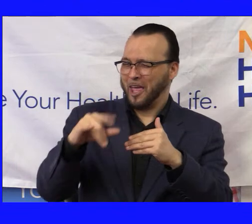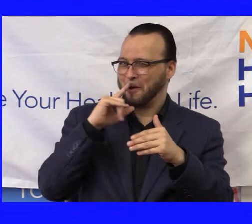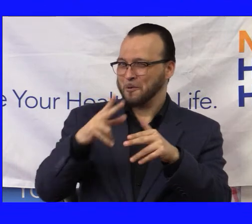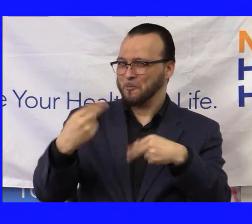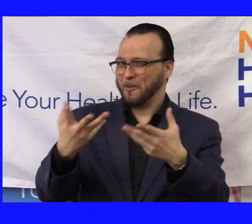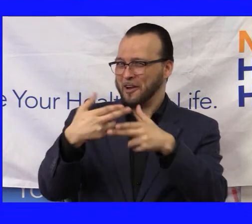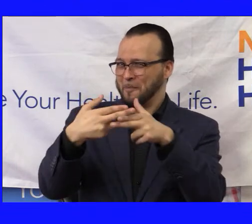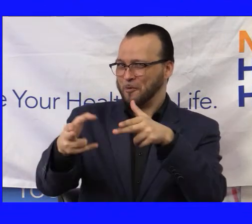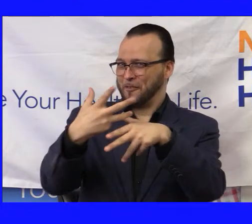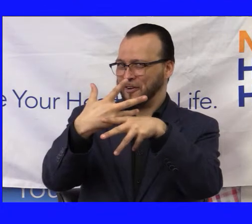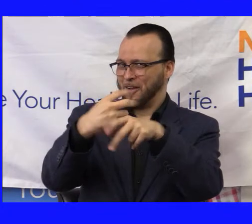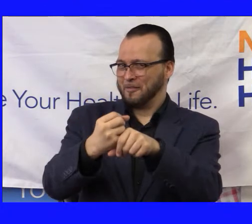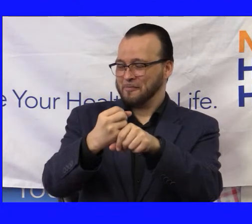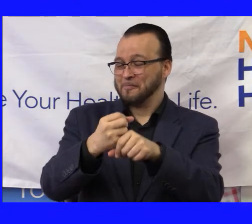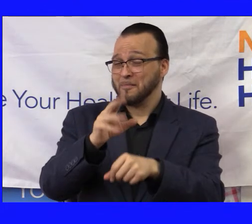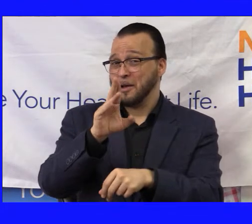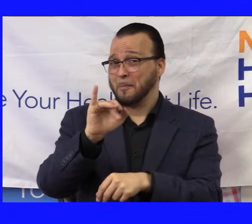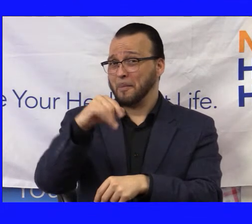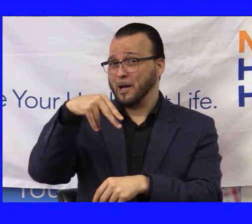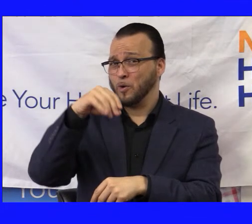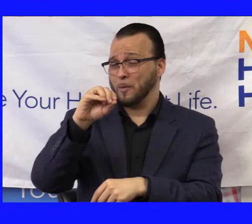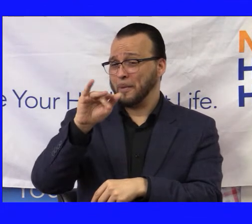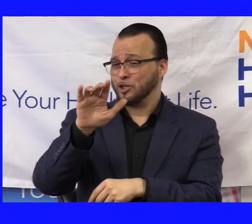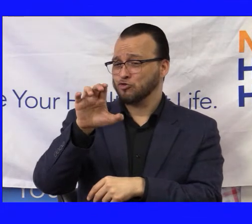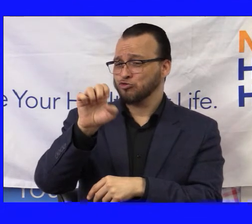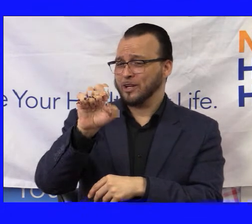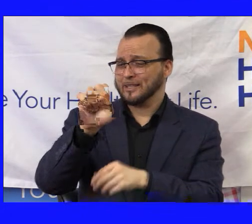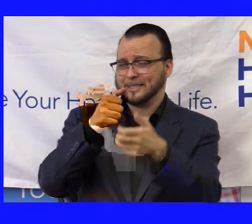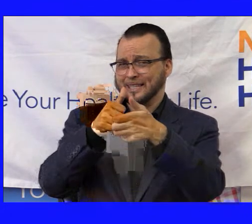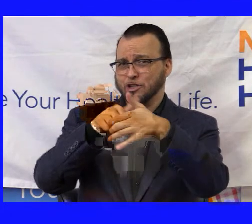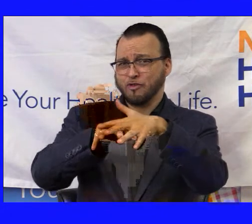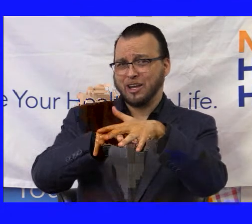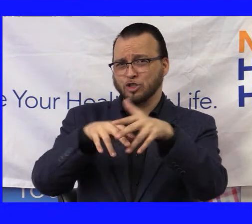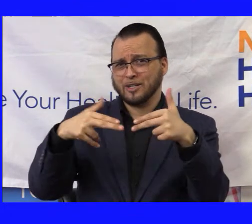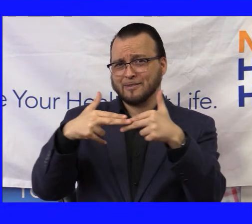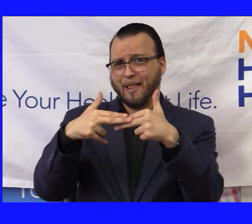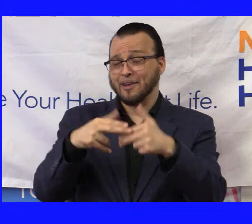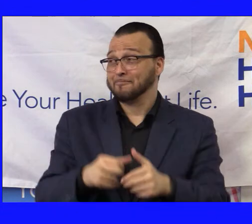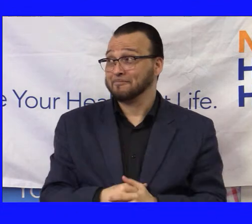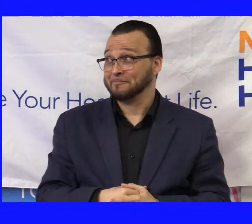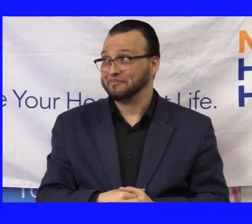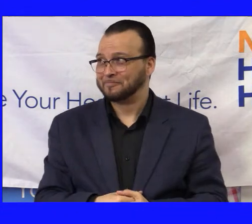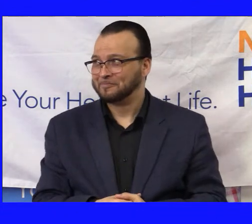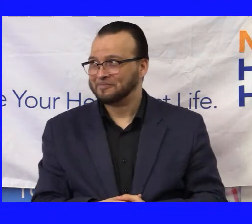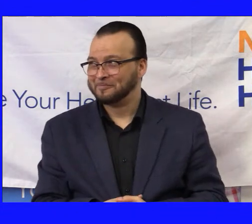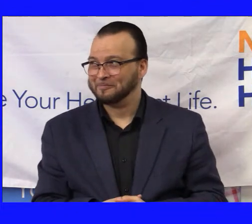brief overview. It'll be the biometrics integration slide, if that's not, thank you.